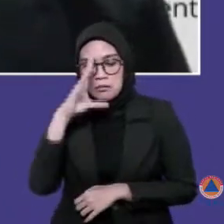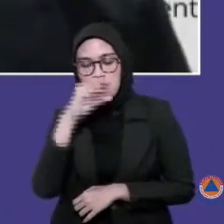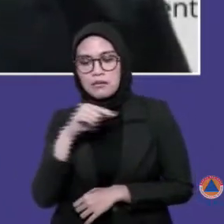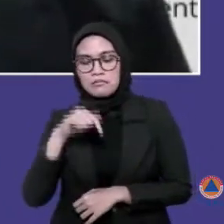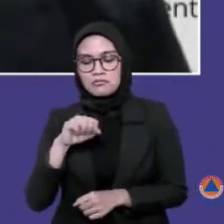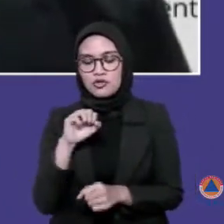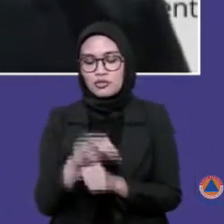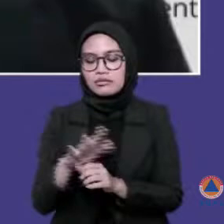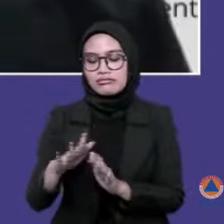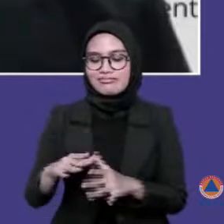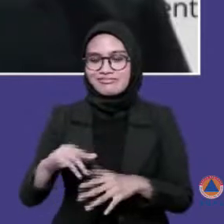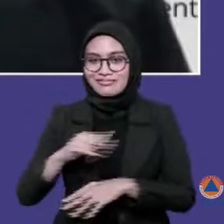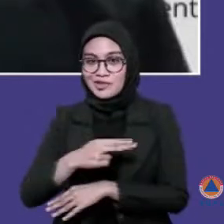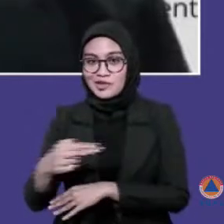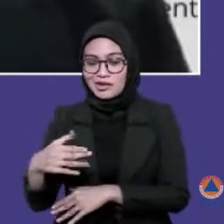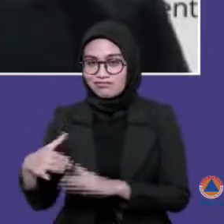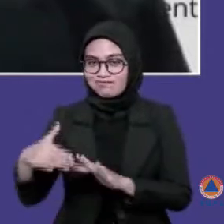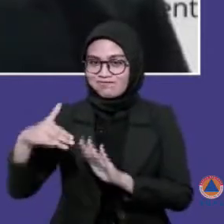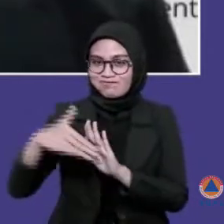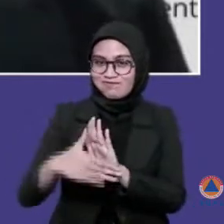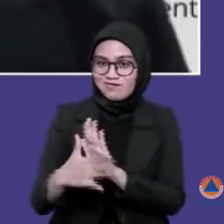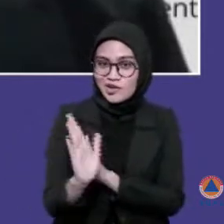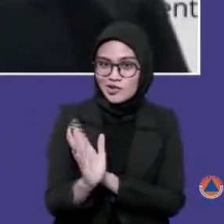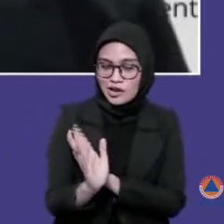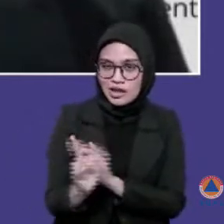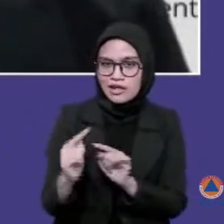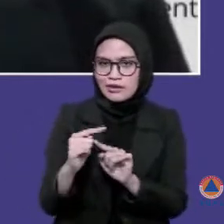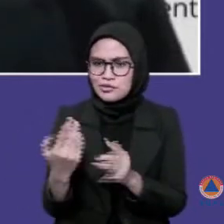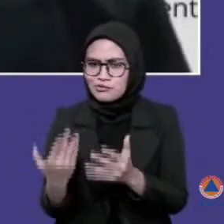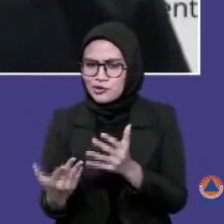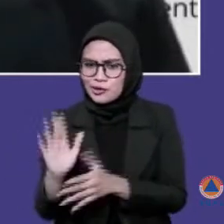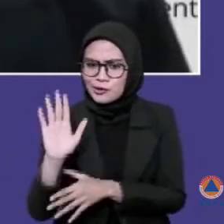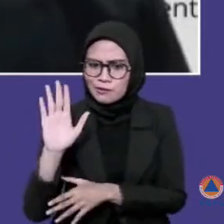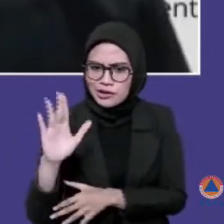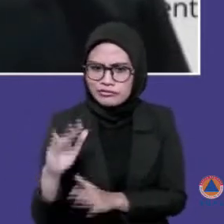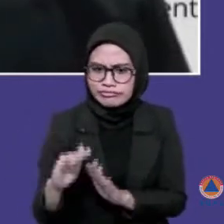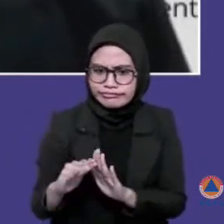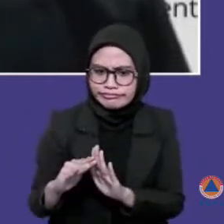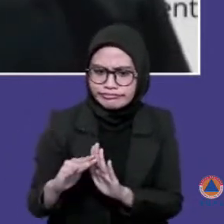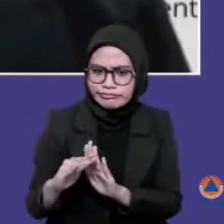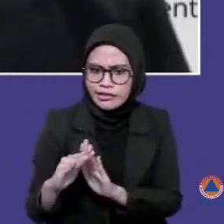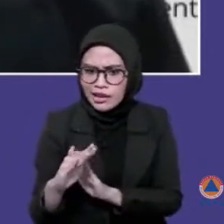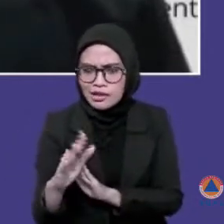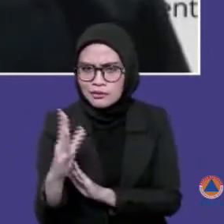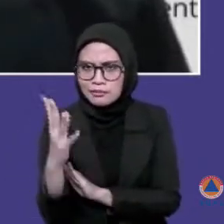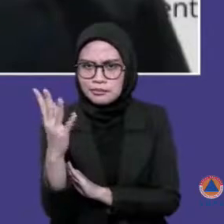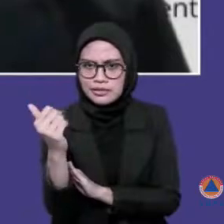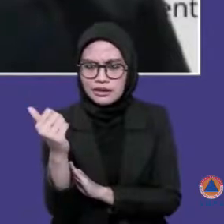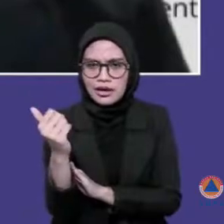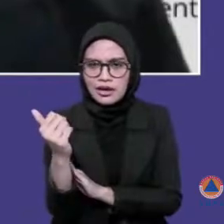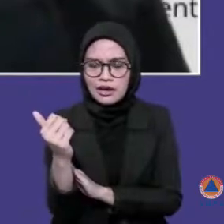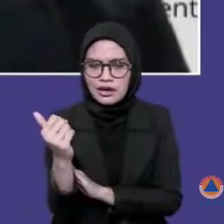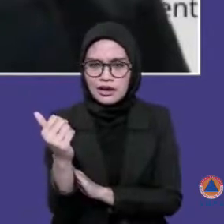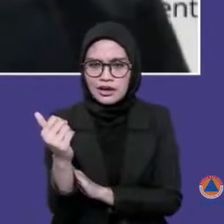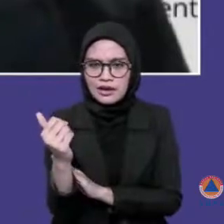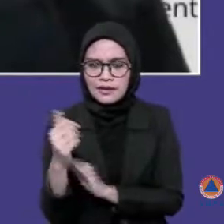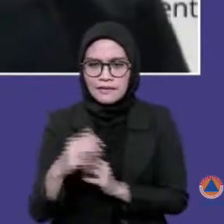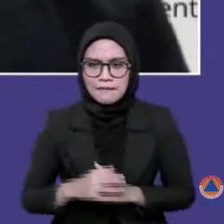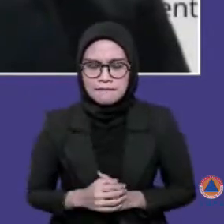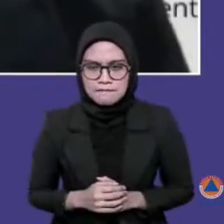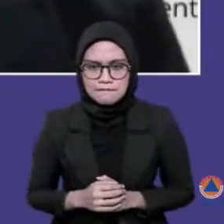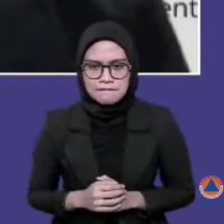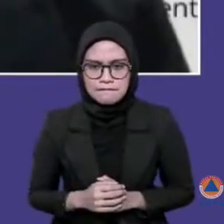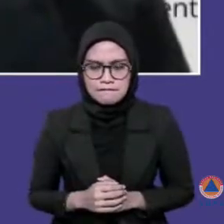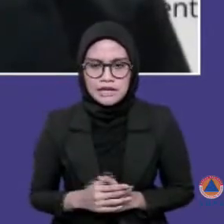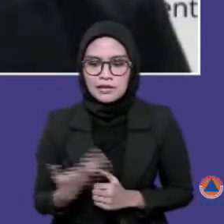Bali is still not really seeing too many coming in. Can you give us sort of any update on the